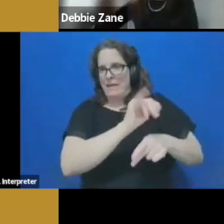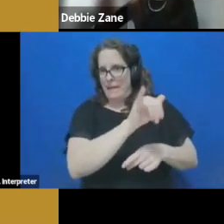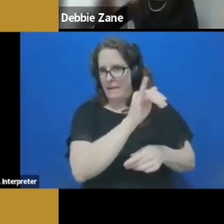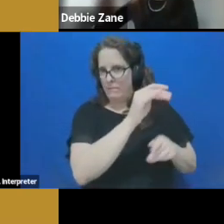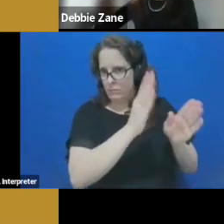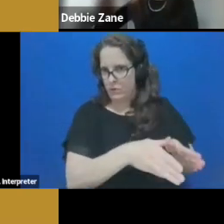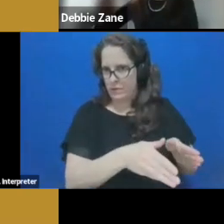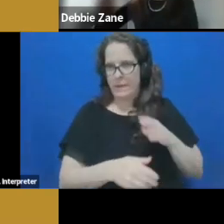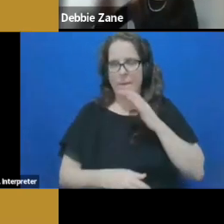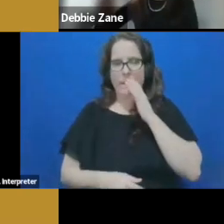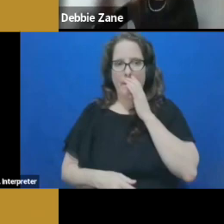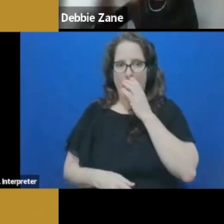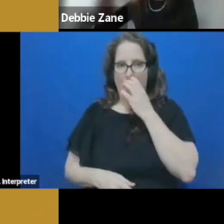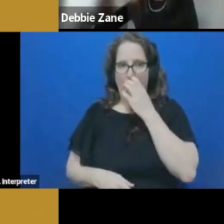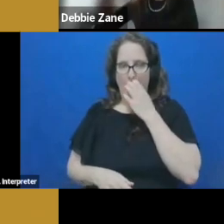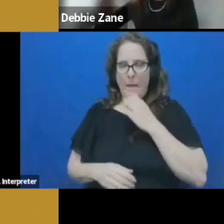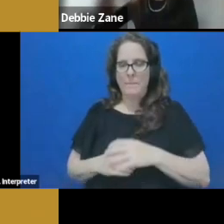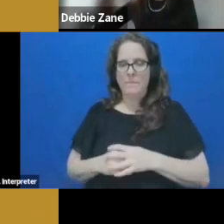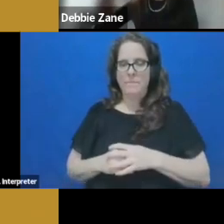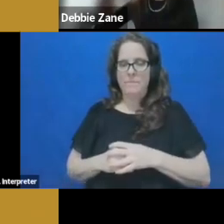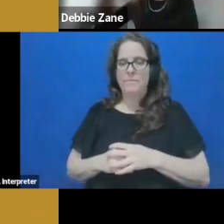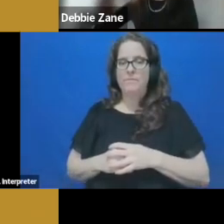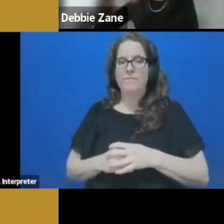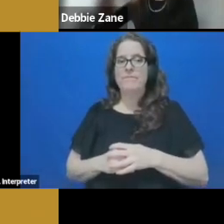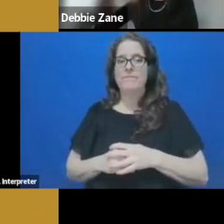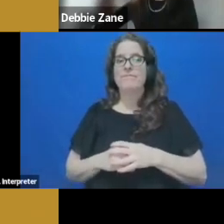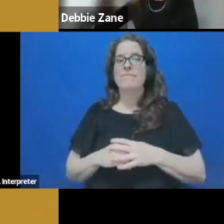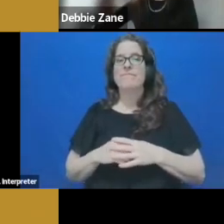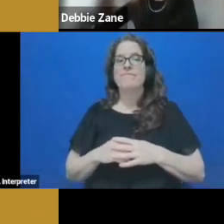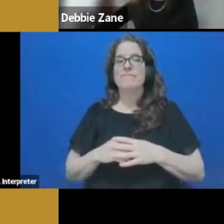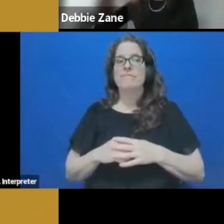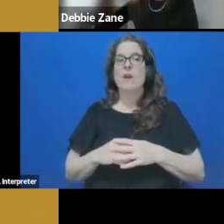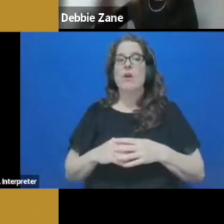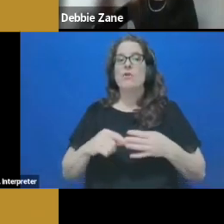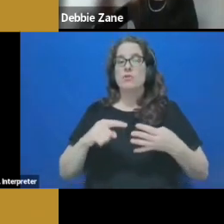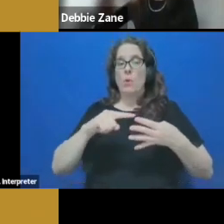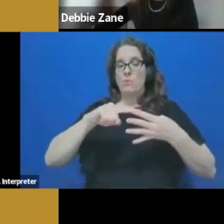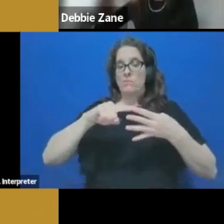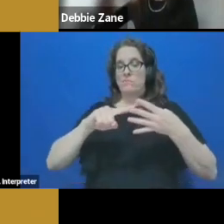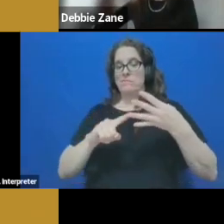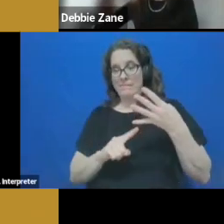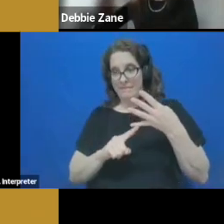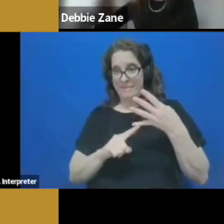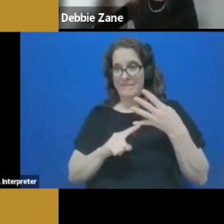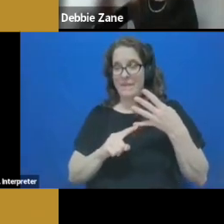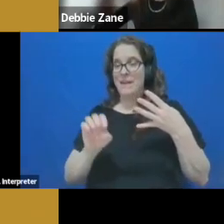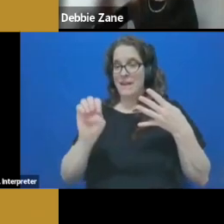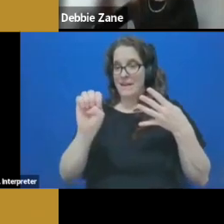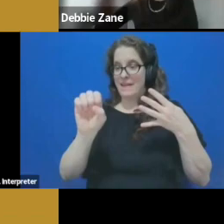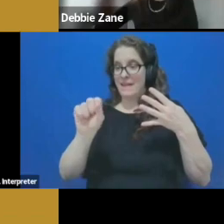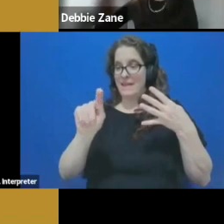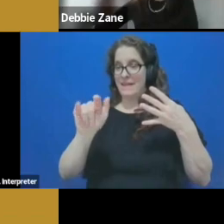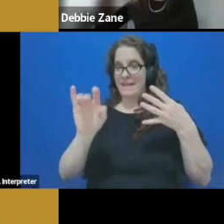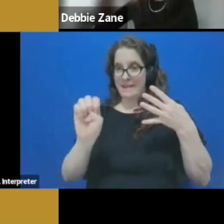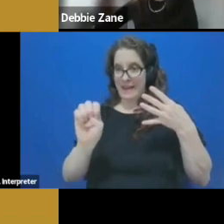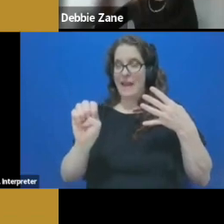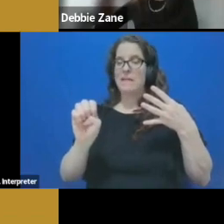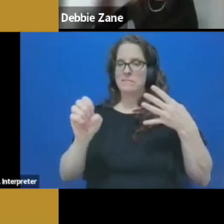all important tools for providing assistance and protection to a person with a